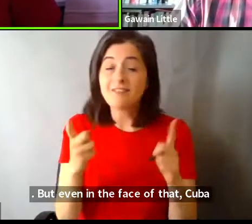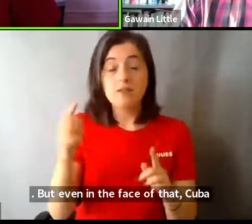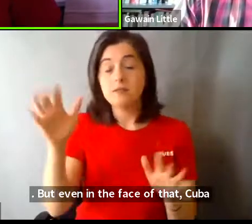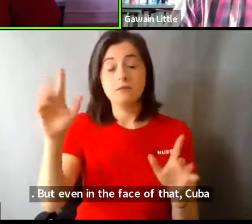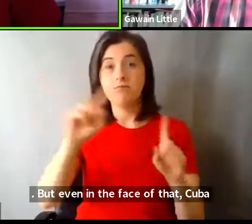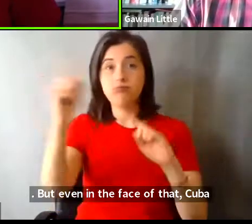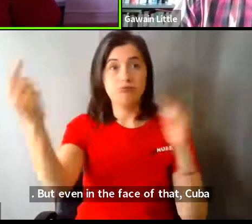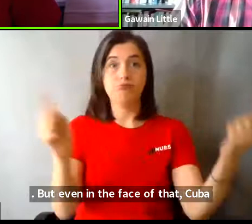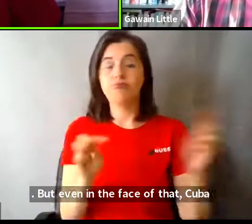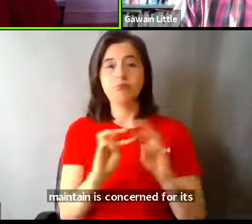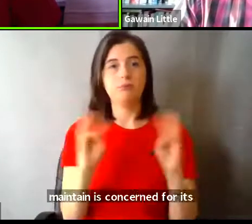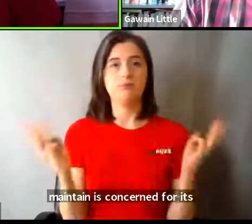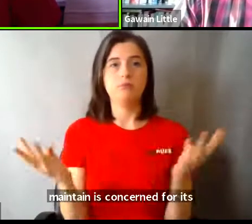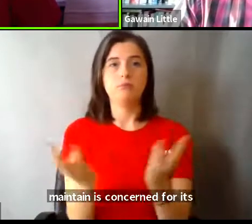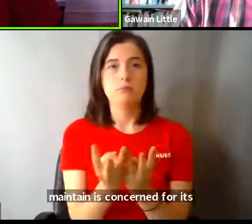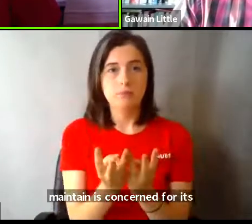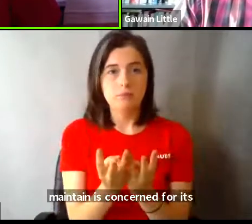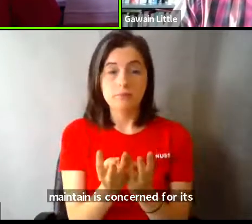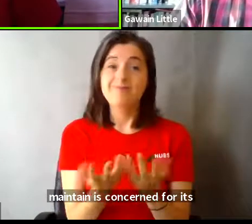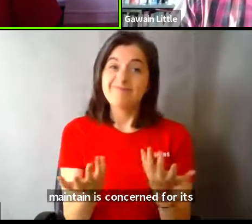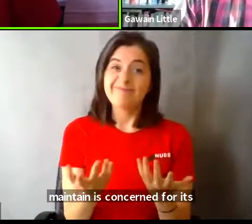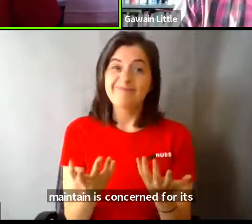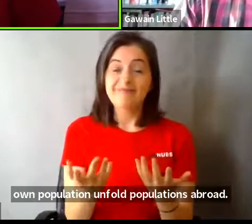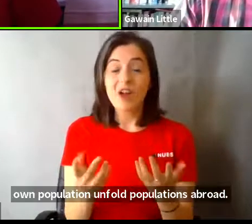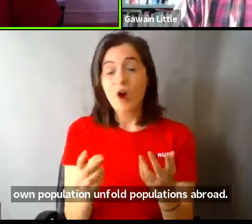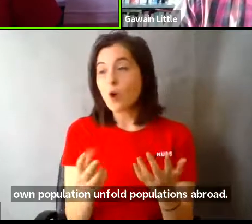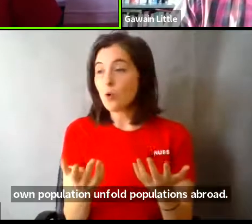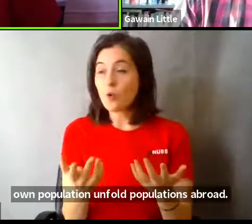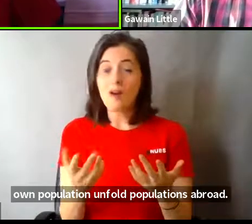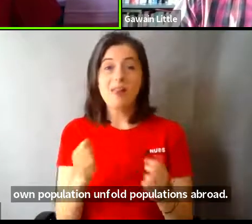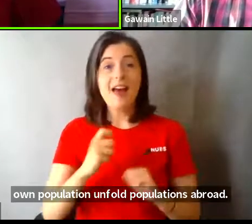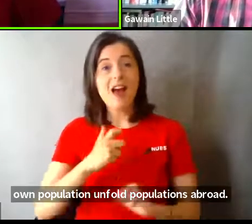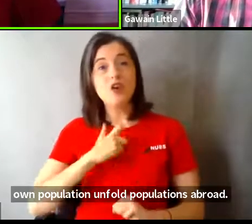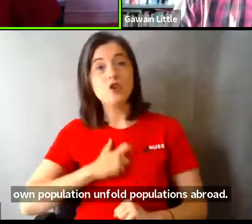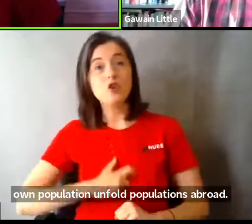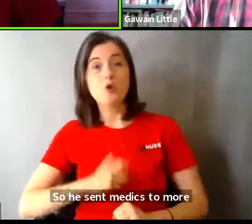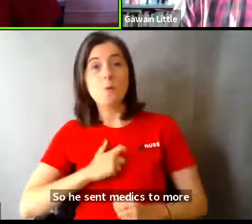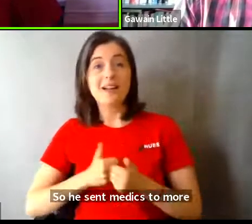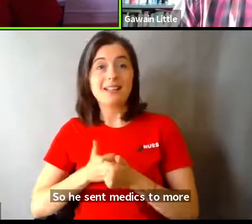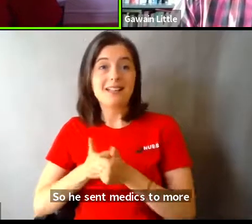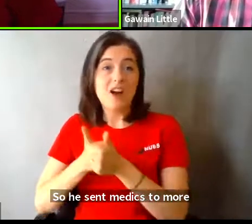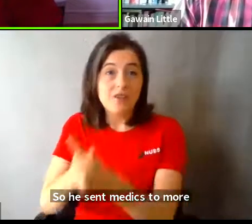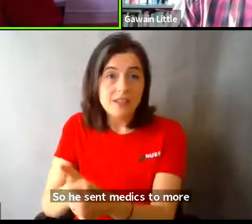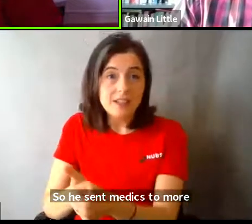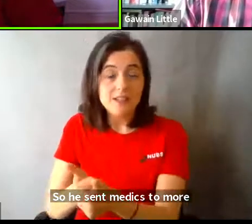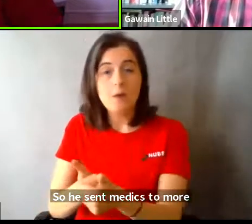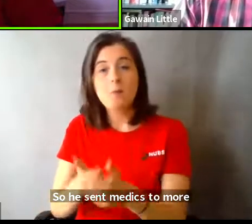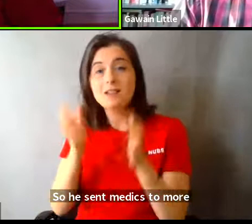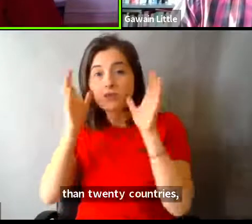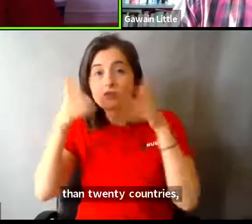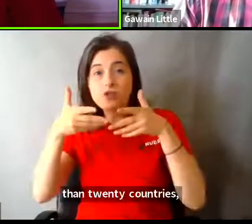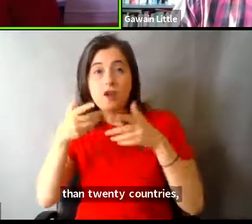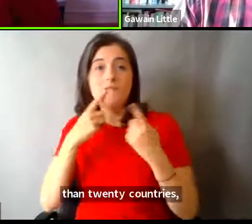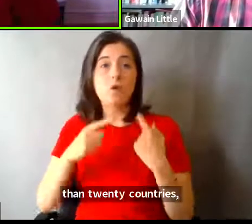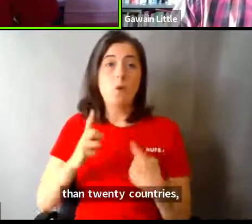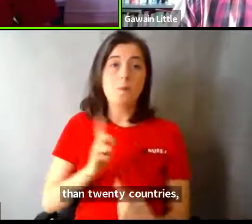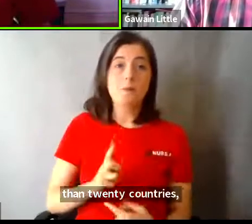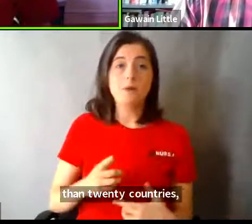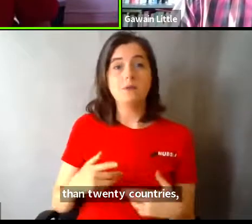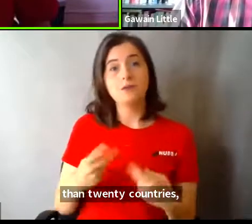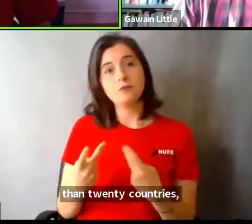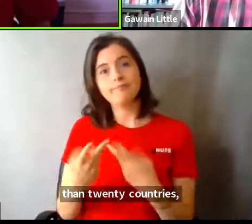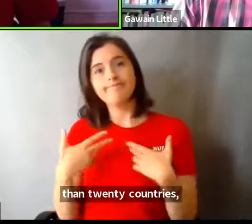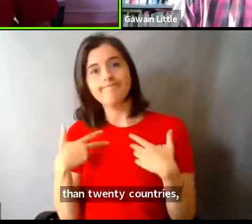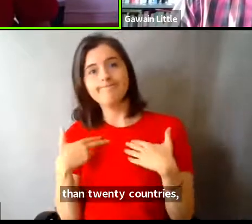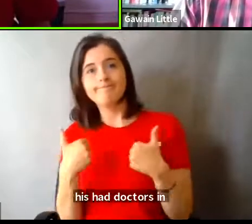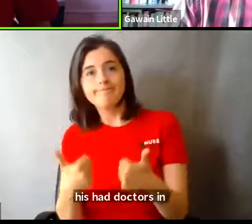won really widespread recognition for its humanitarianism, for its concern for people's well-being and for their lives. And it's